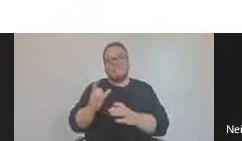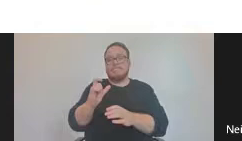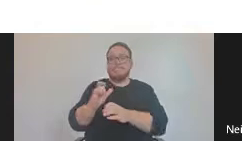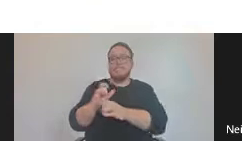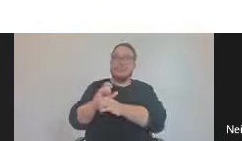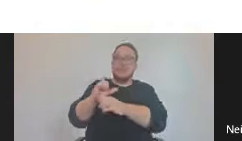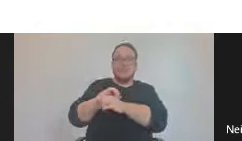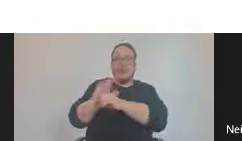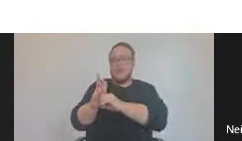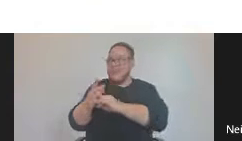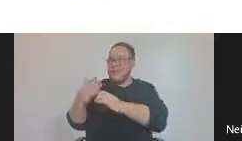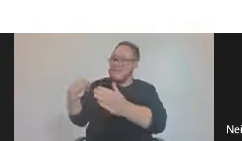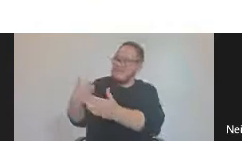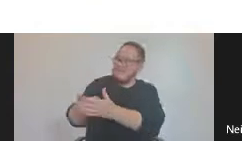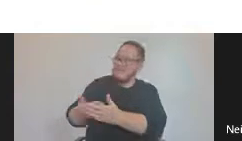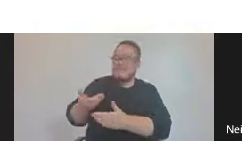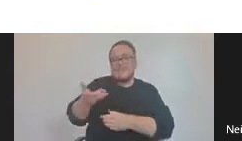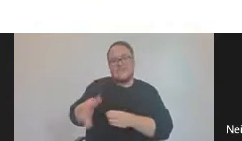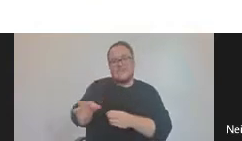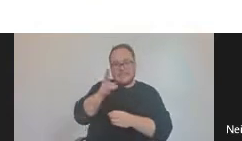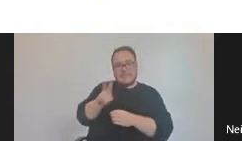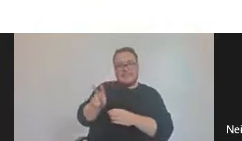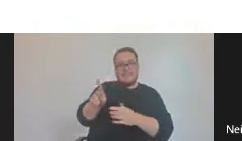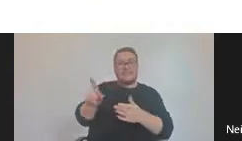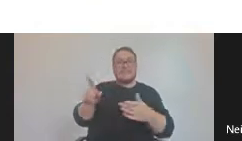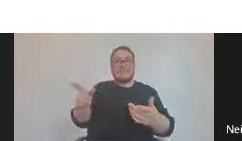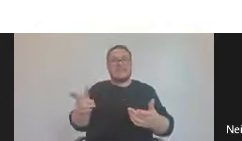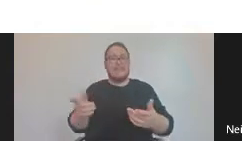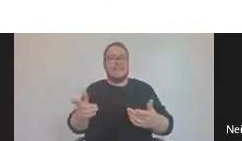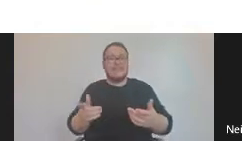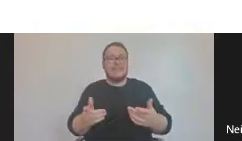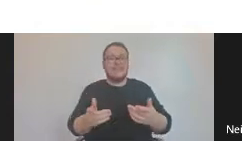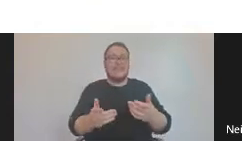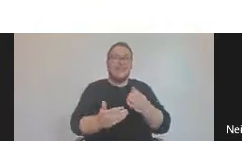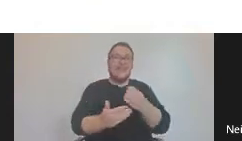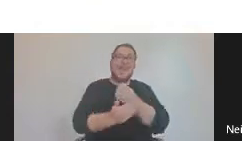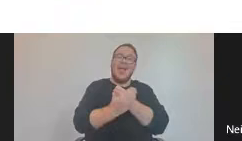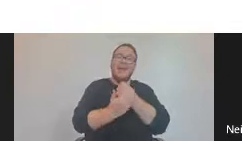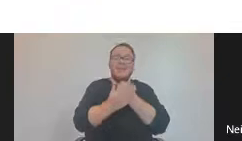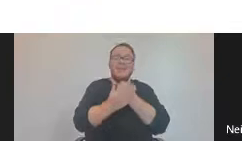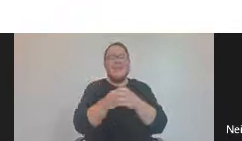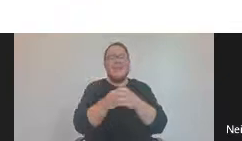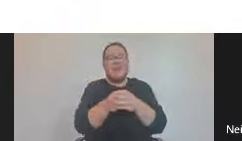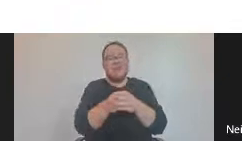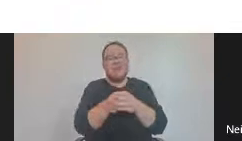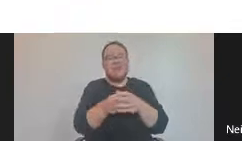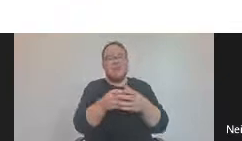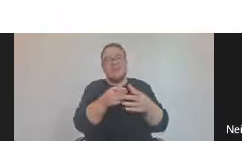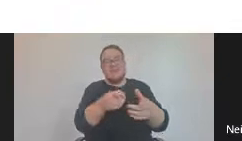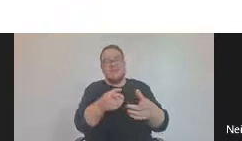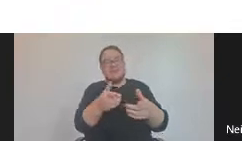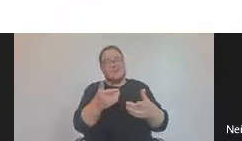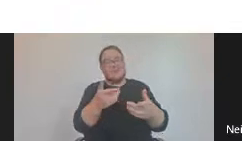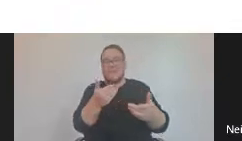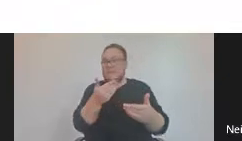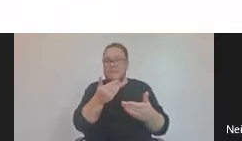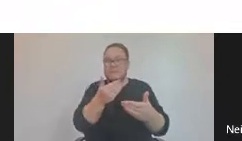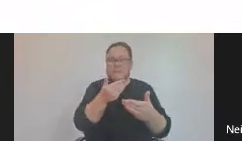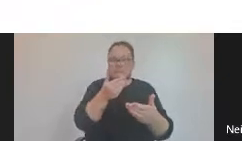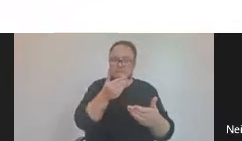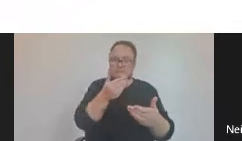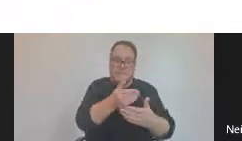ethnic minority communities are more at risk of exposure to COVID-19 and also have poorer